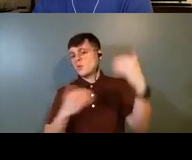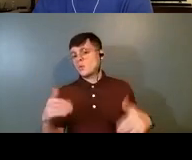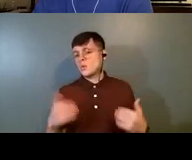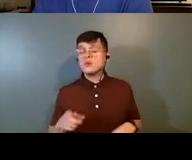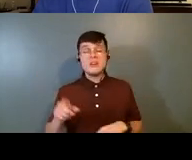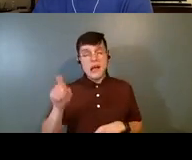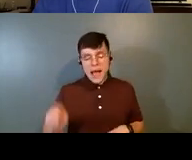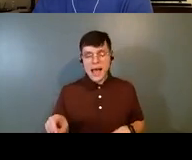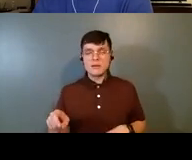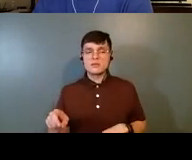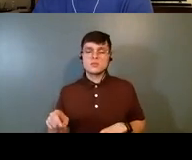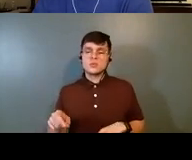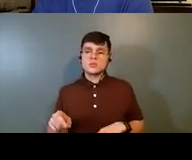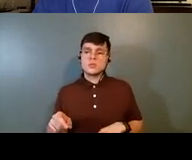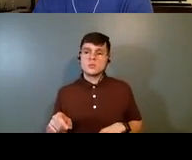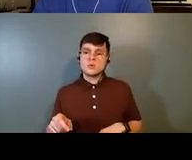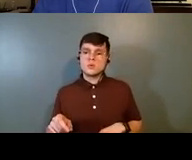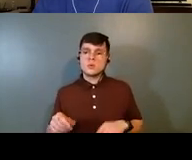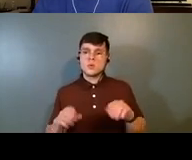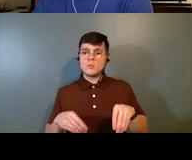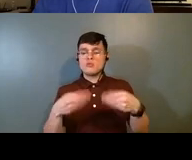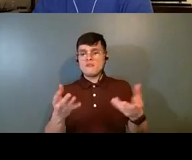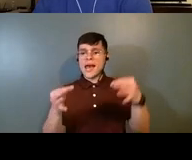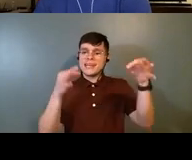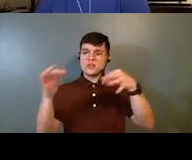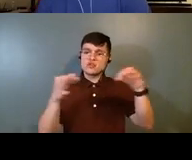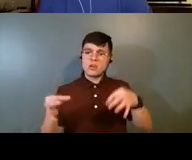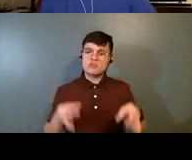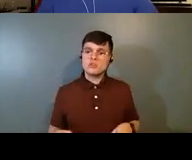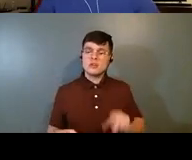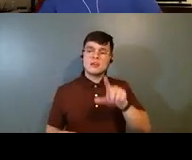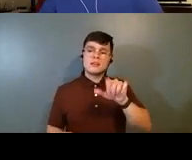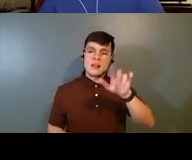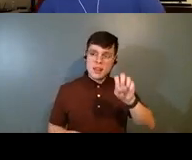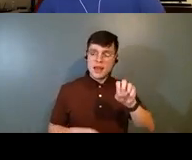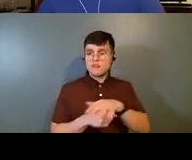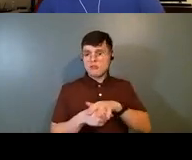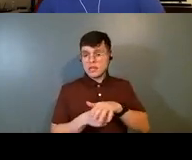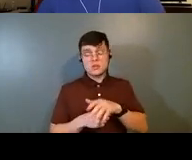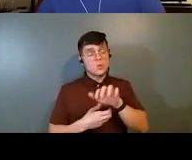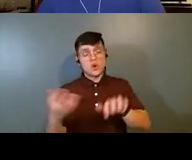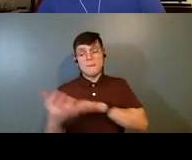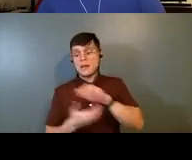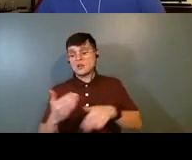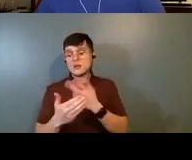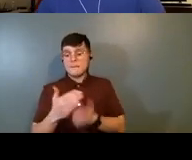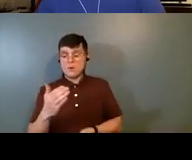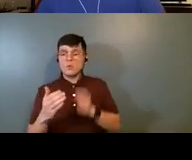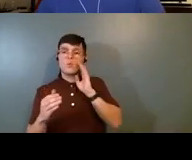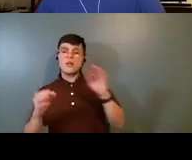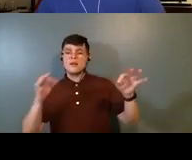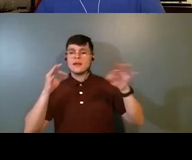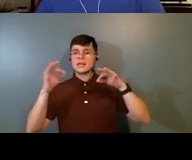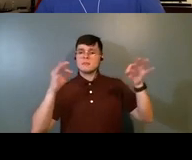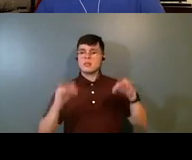to provide instructions and live regions or a combination of both that kind of explains what's going to